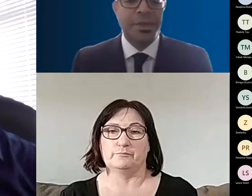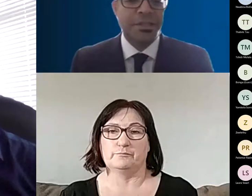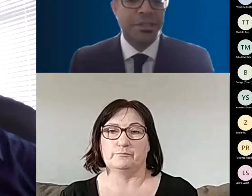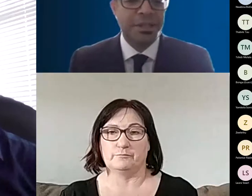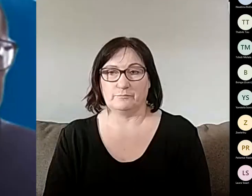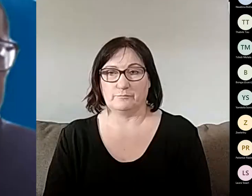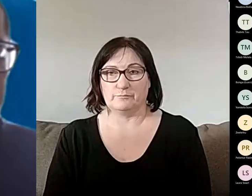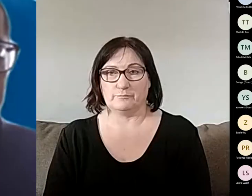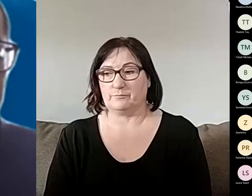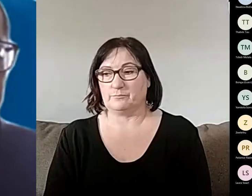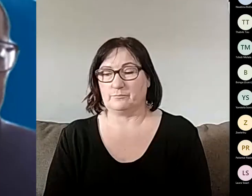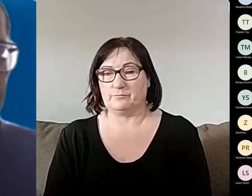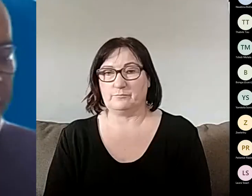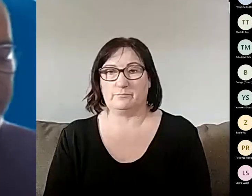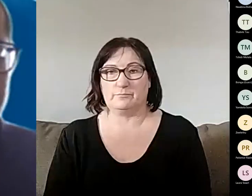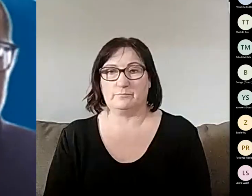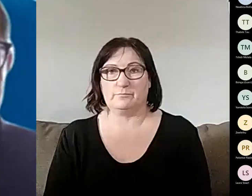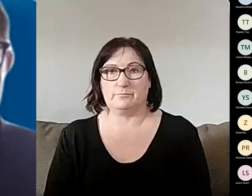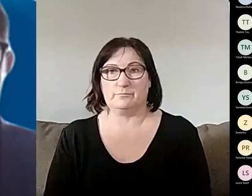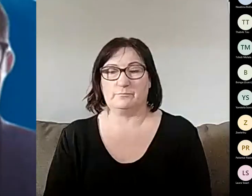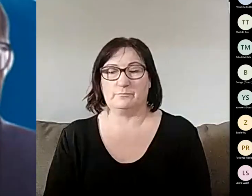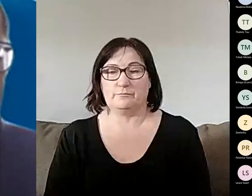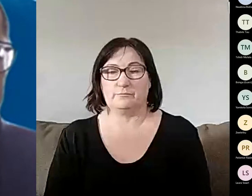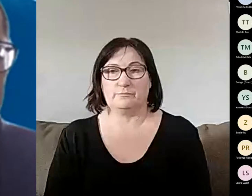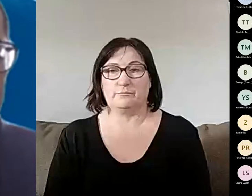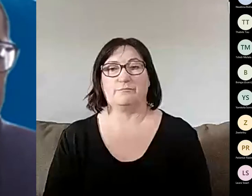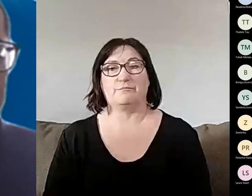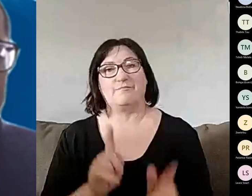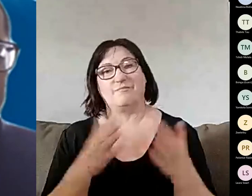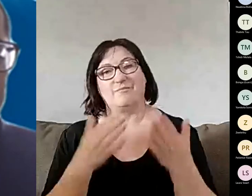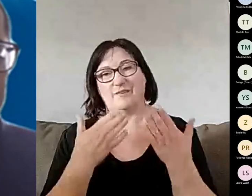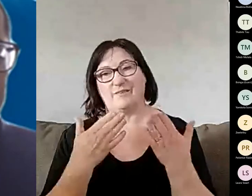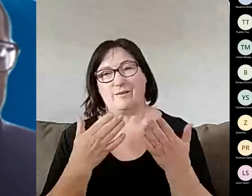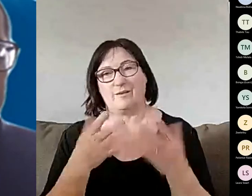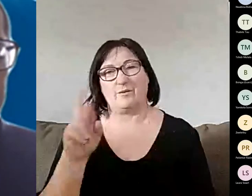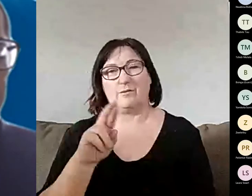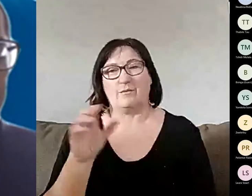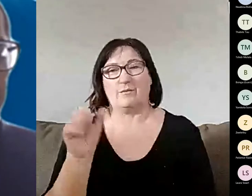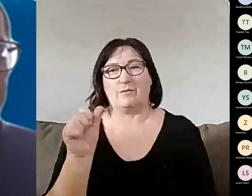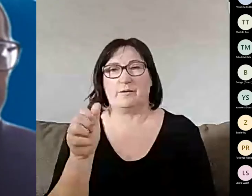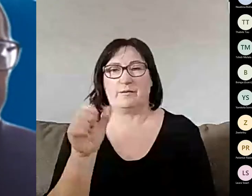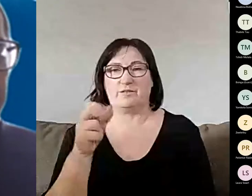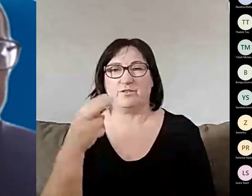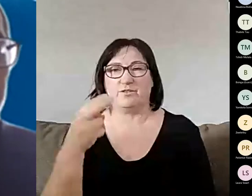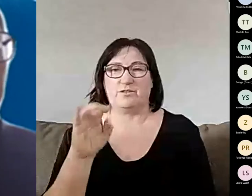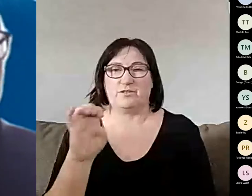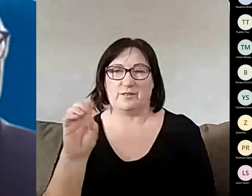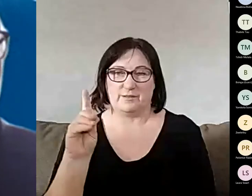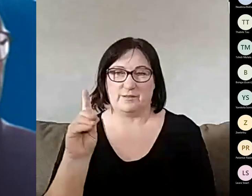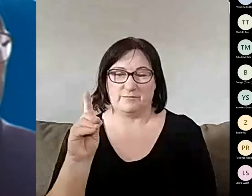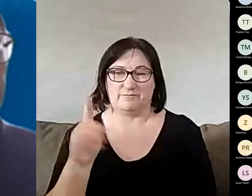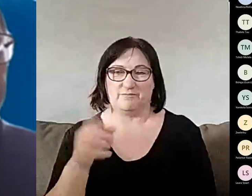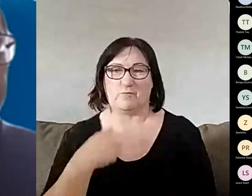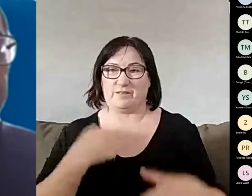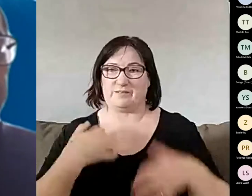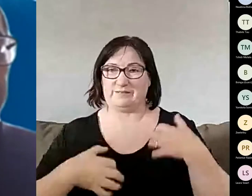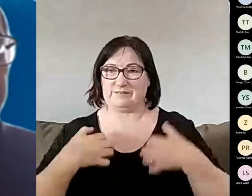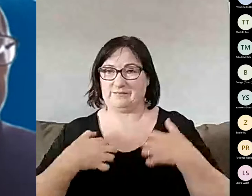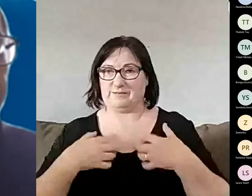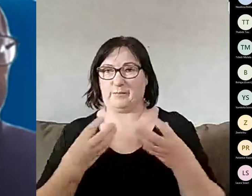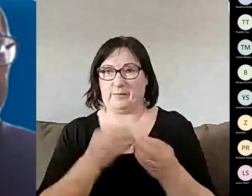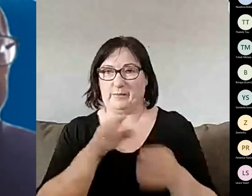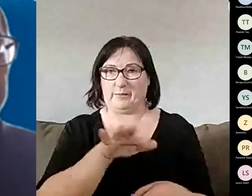Thank you so much, Rashid, and SARS certainly shares that excitement that you have. Now we move on to